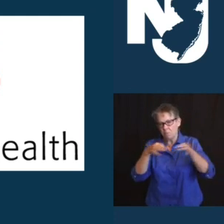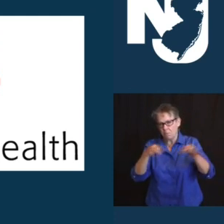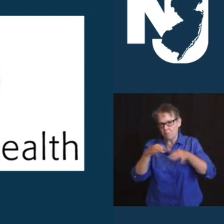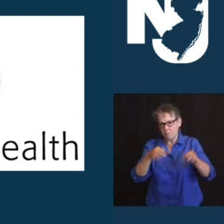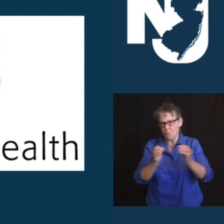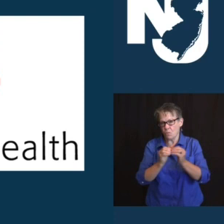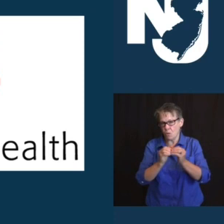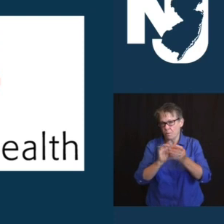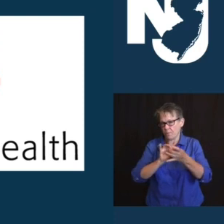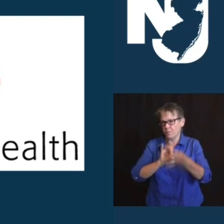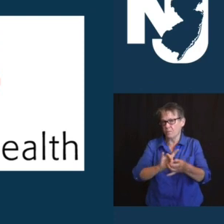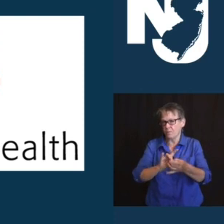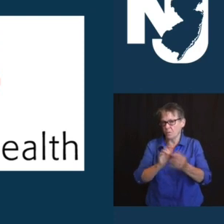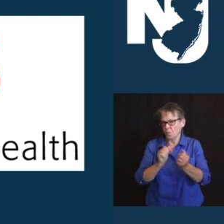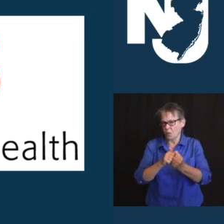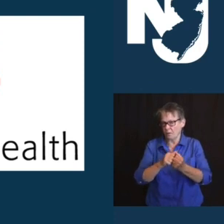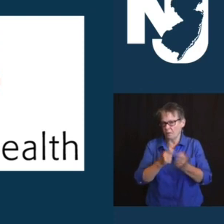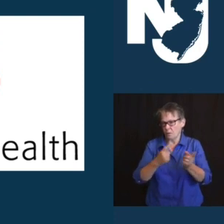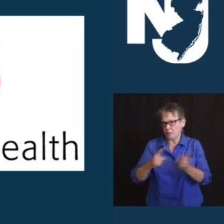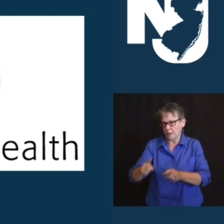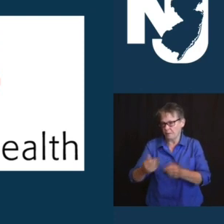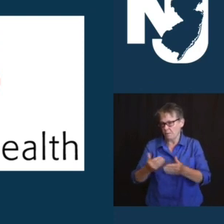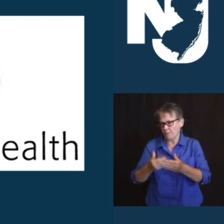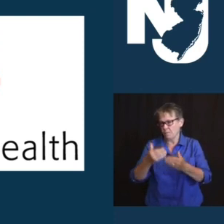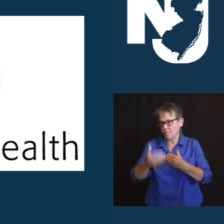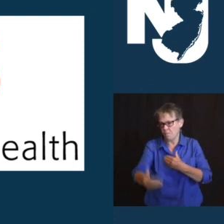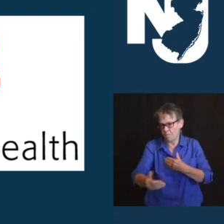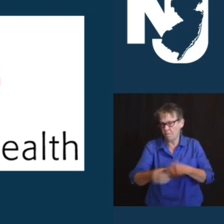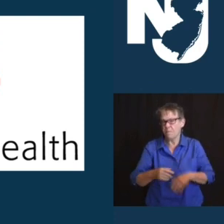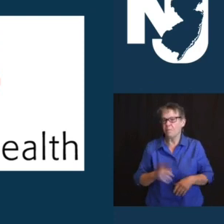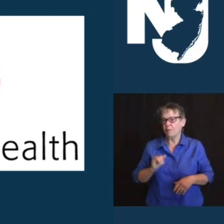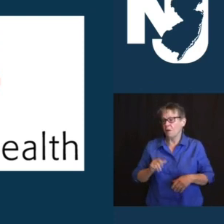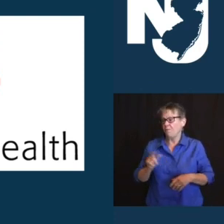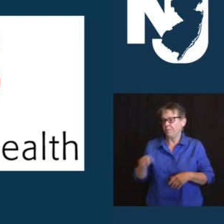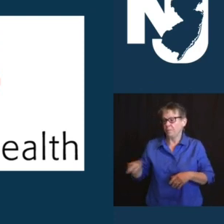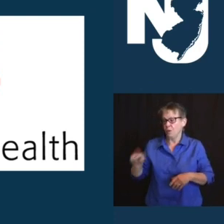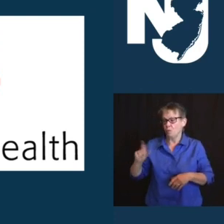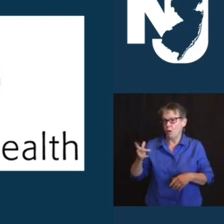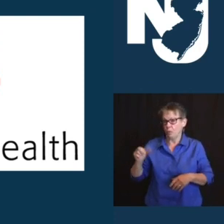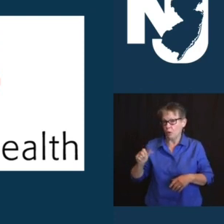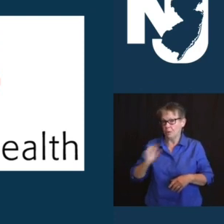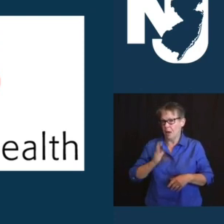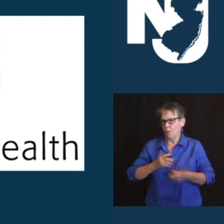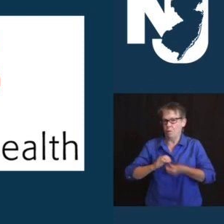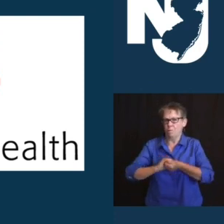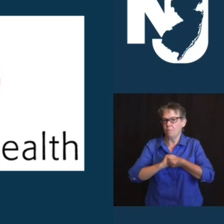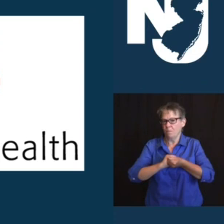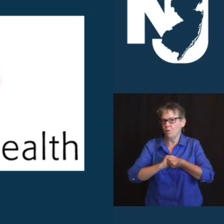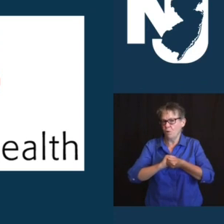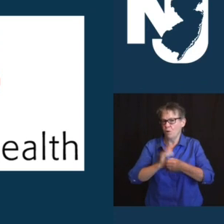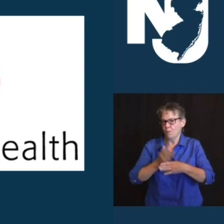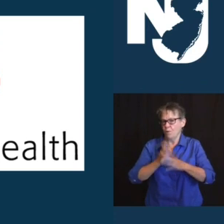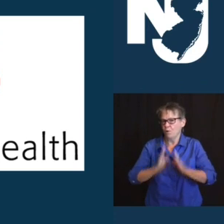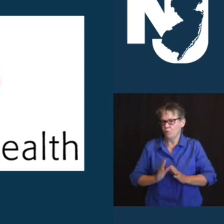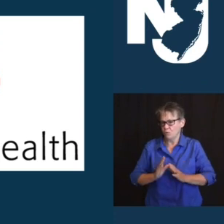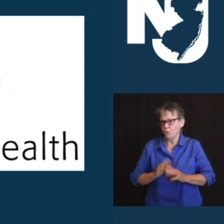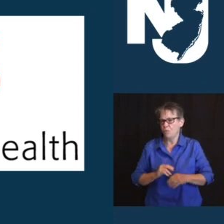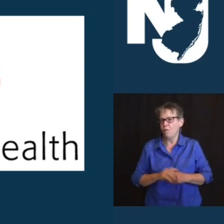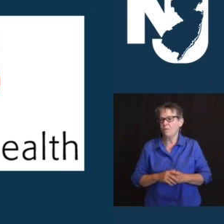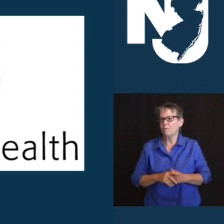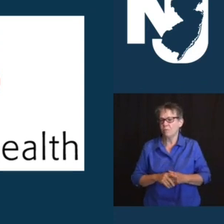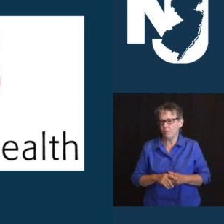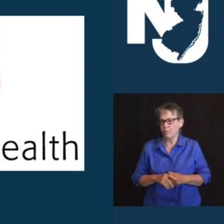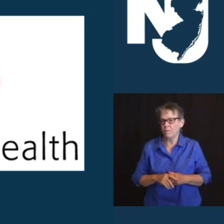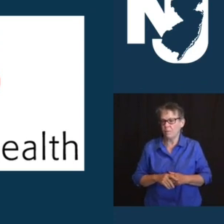contact tracing core. Because of this work, New Jersey is creating a model for contact tracing that is